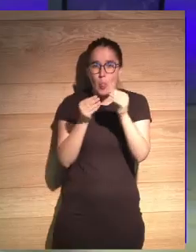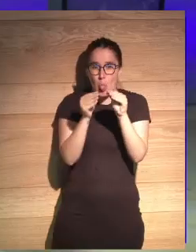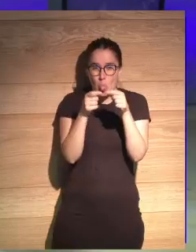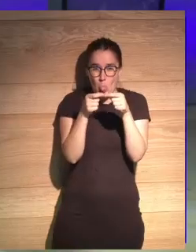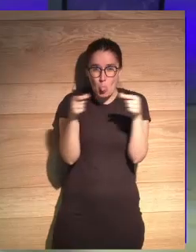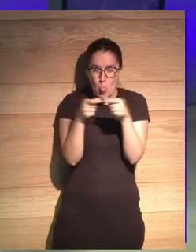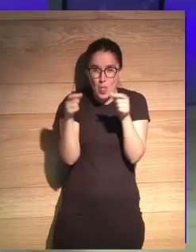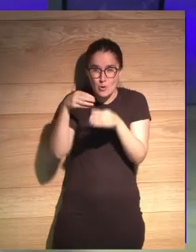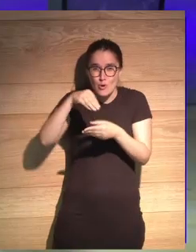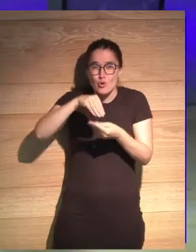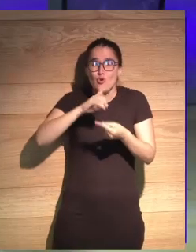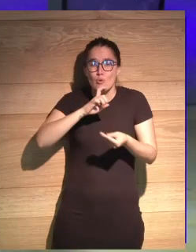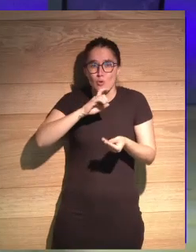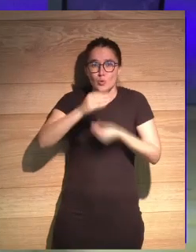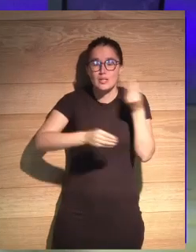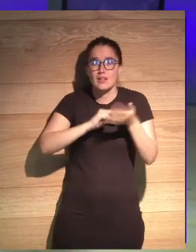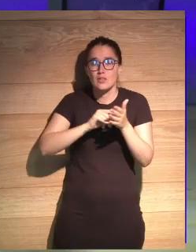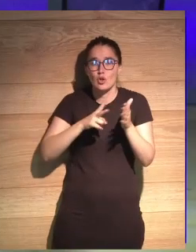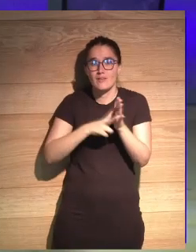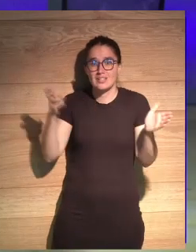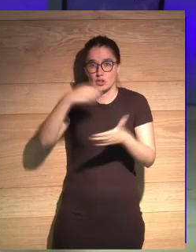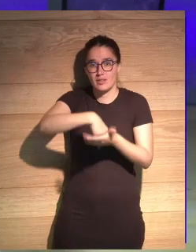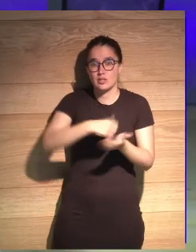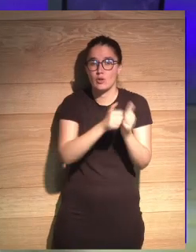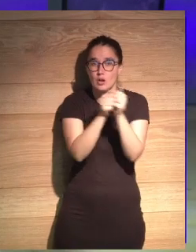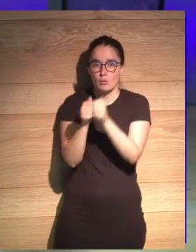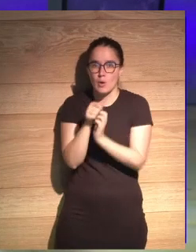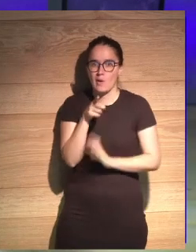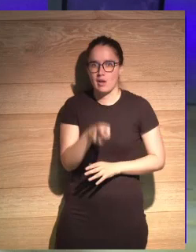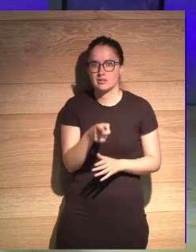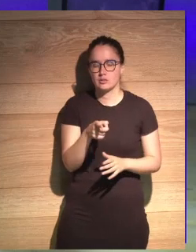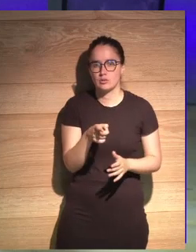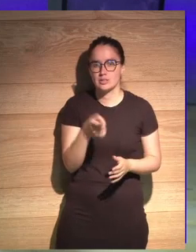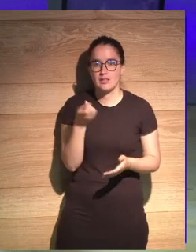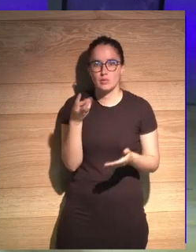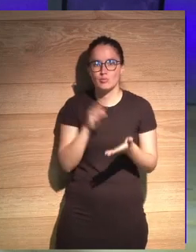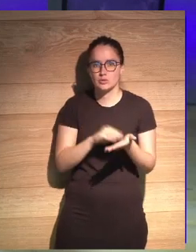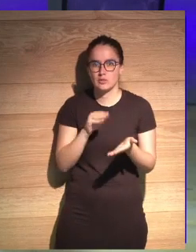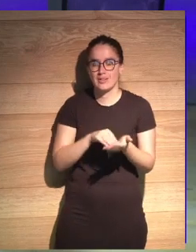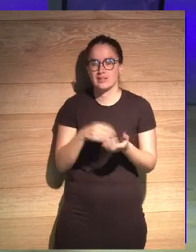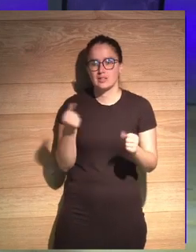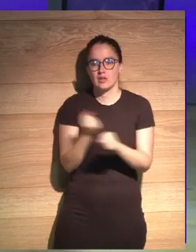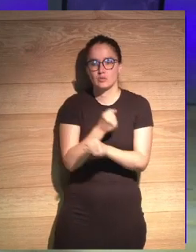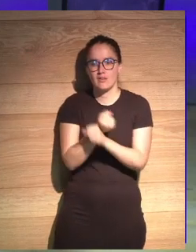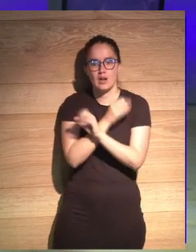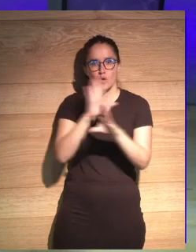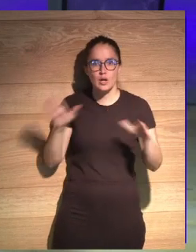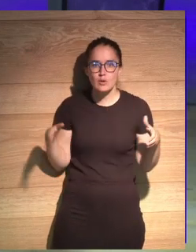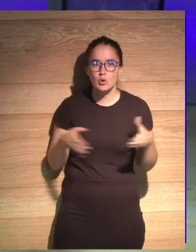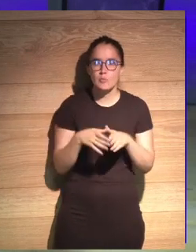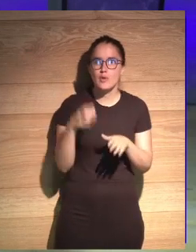complete copy of a real life city using the physics of the